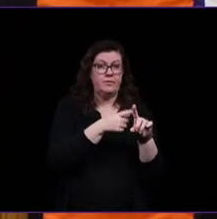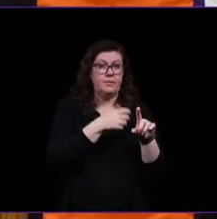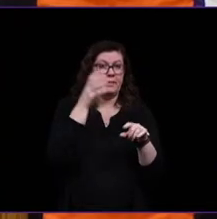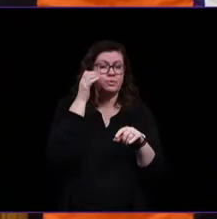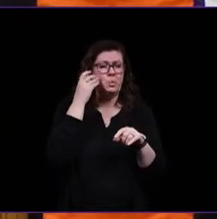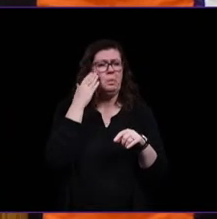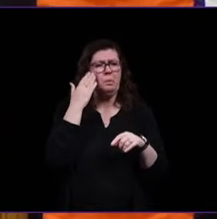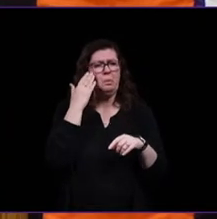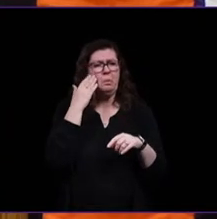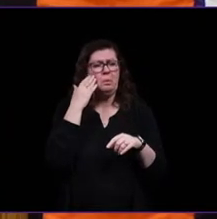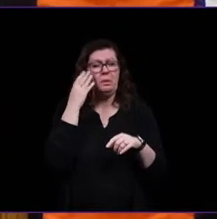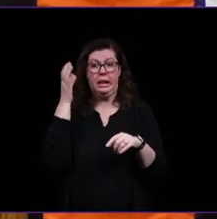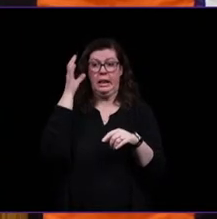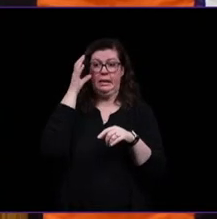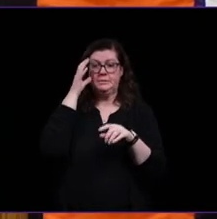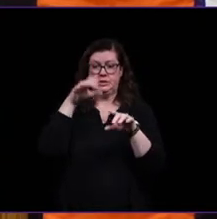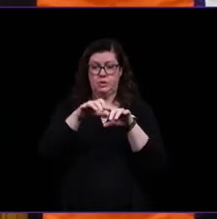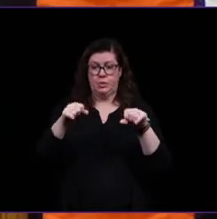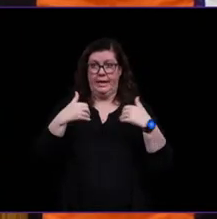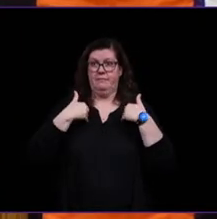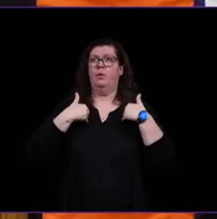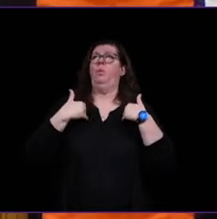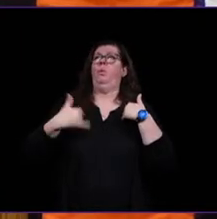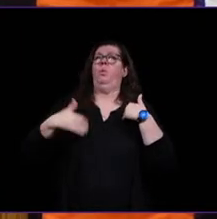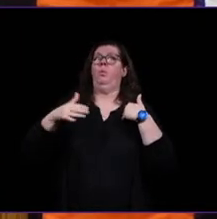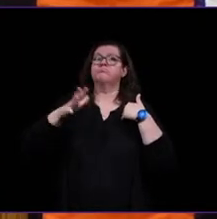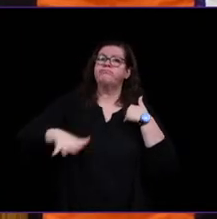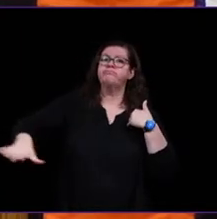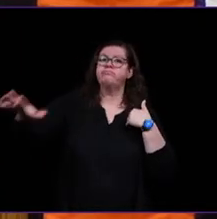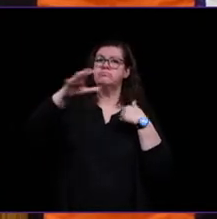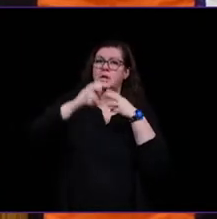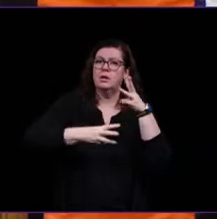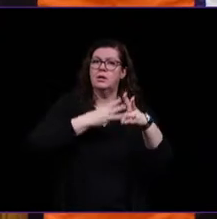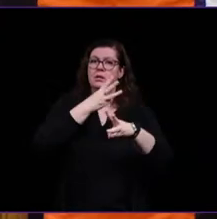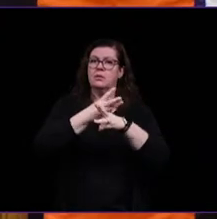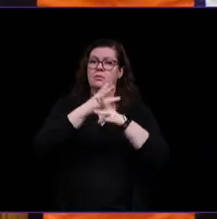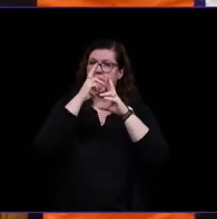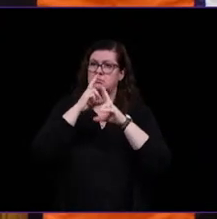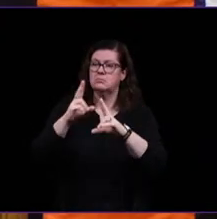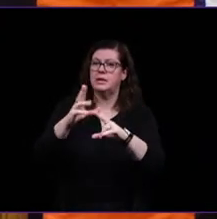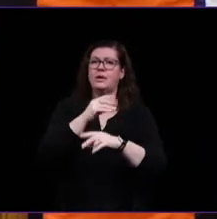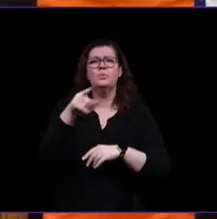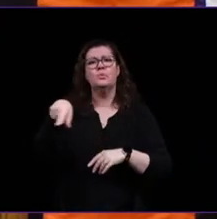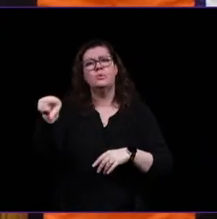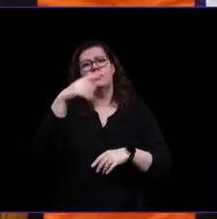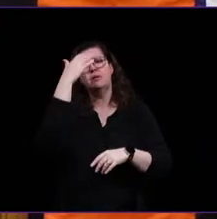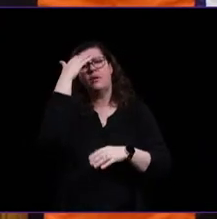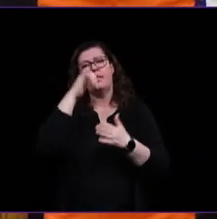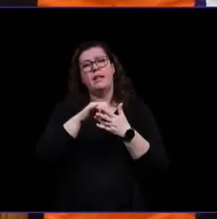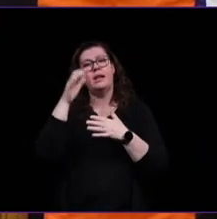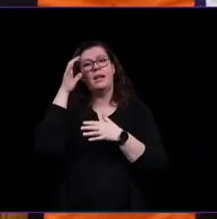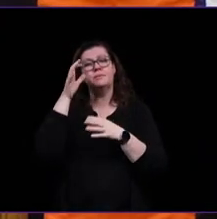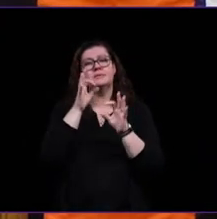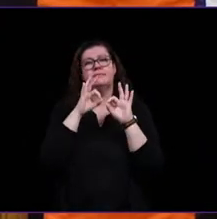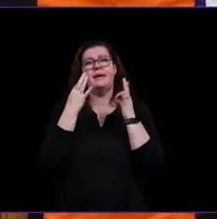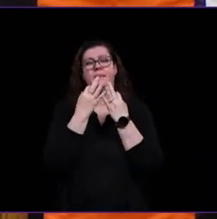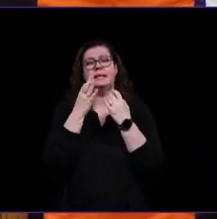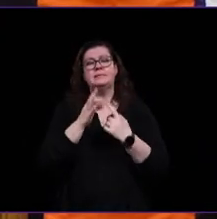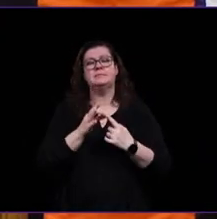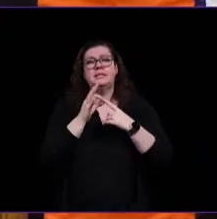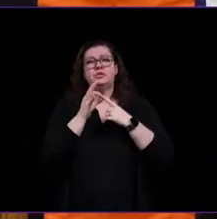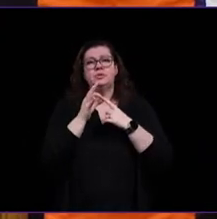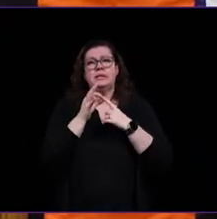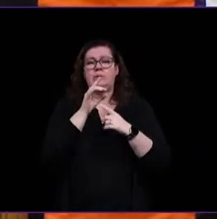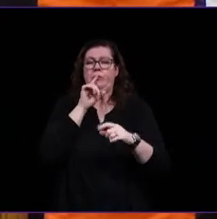Clemson degree is highly regarded around the globe. And you know that the Clemson family is very special and very